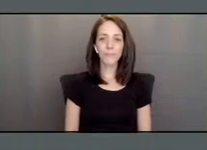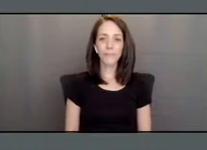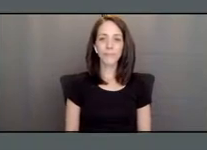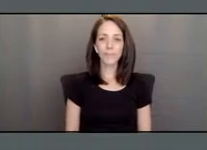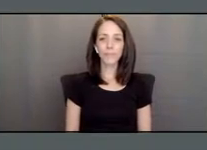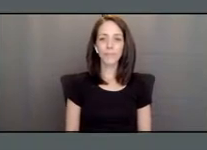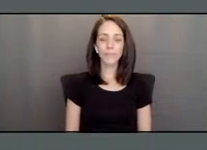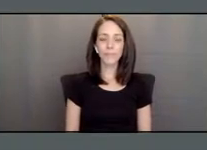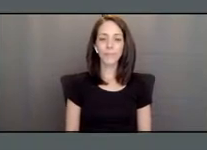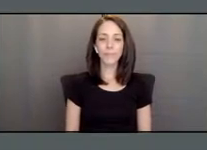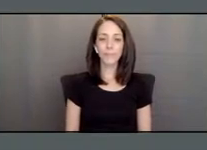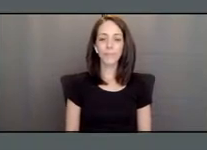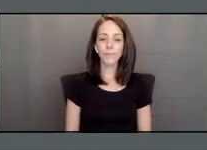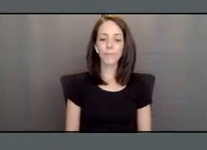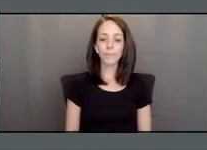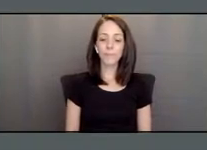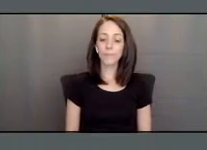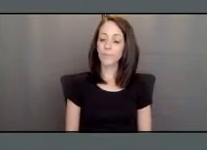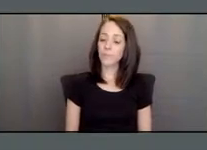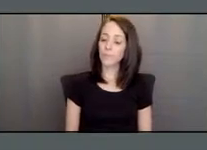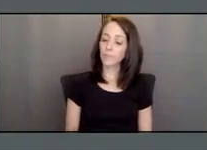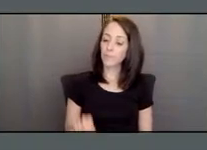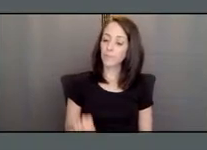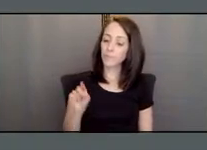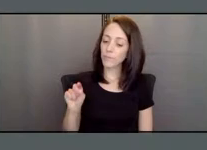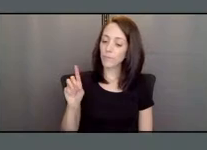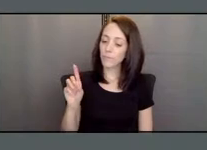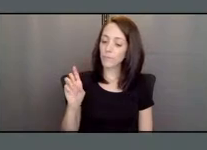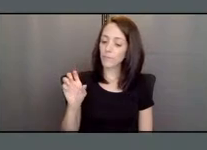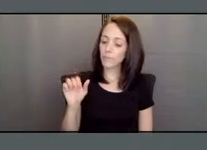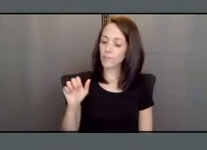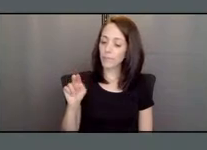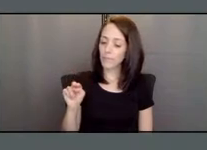Dean Bakewell-Sachs, would you be able to